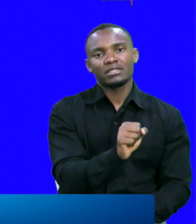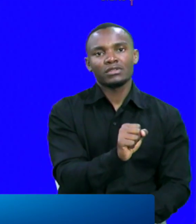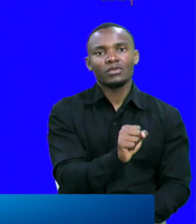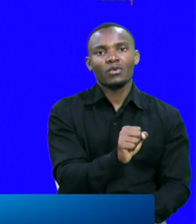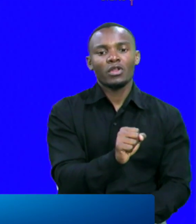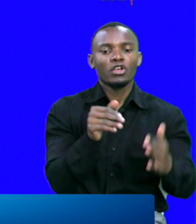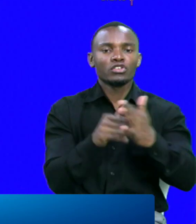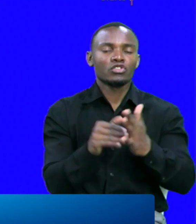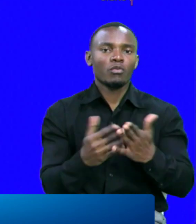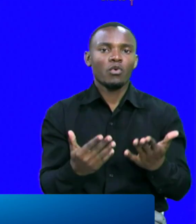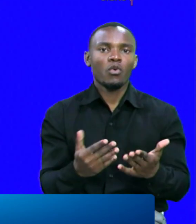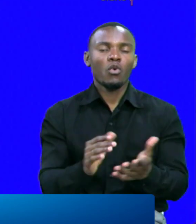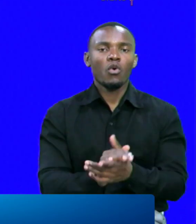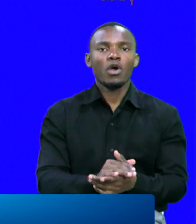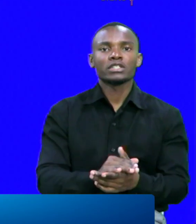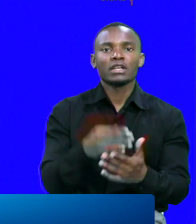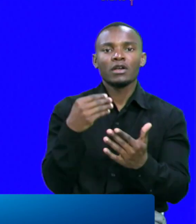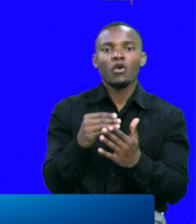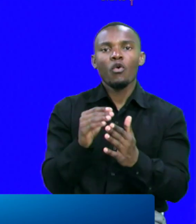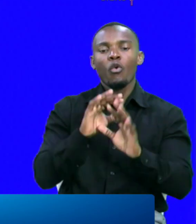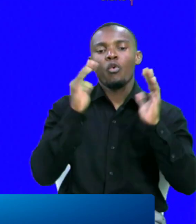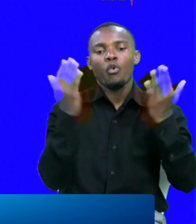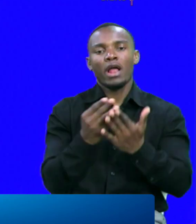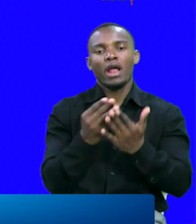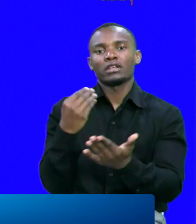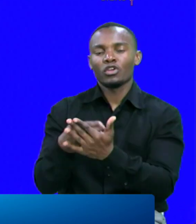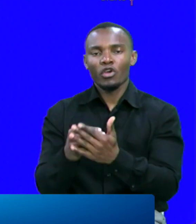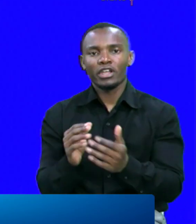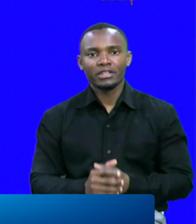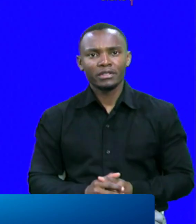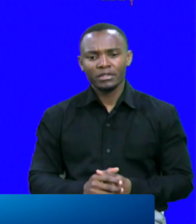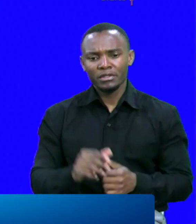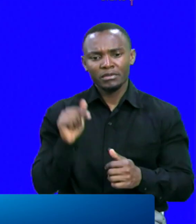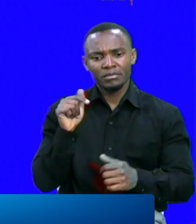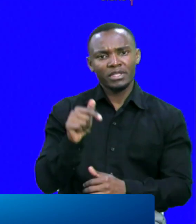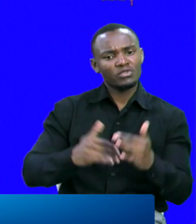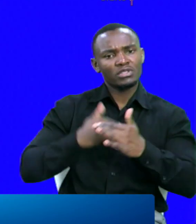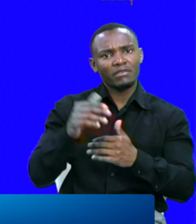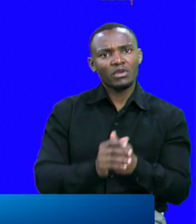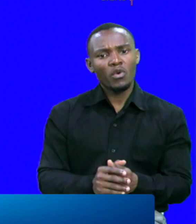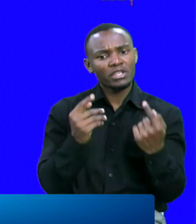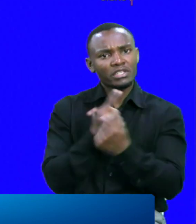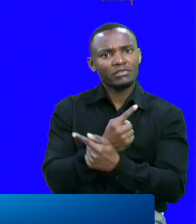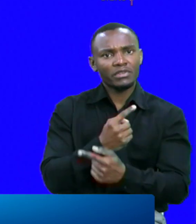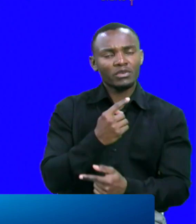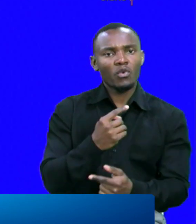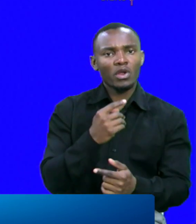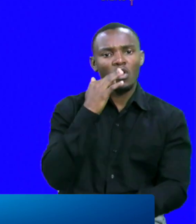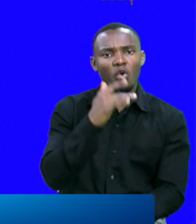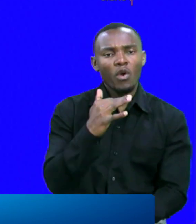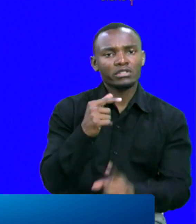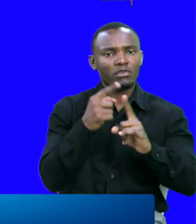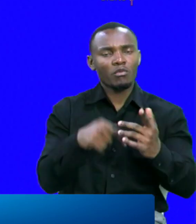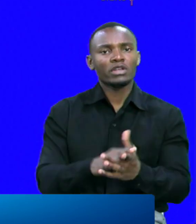situation right in the coming weeks and months. And away from matters internal security, to who do we